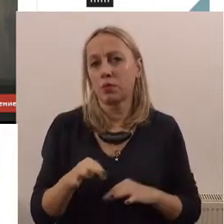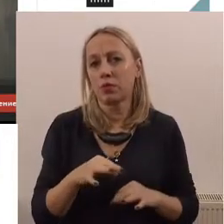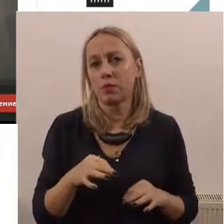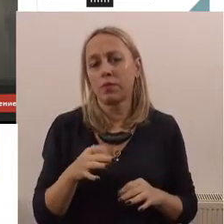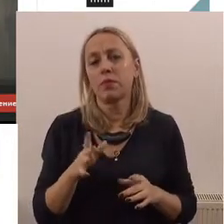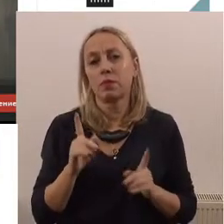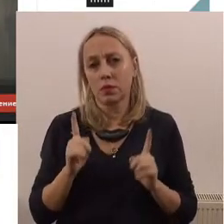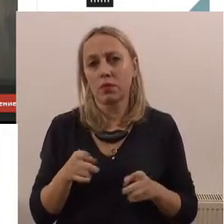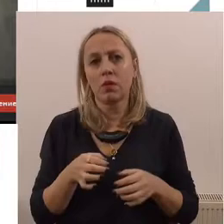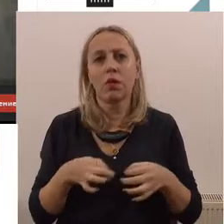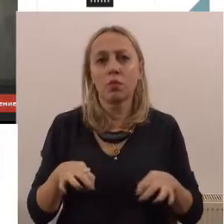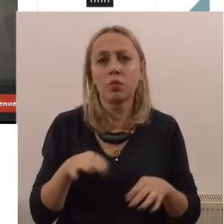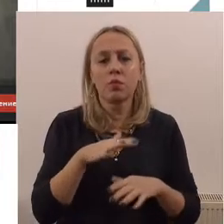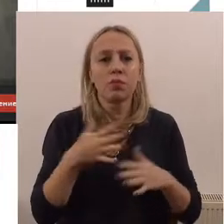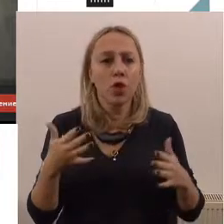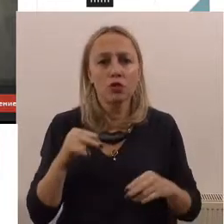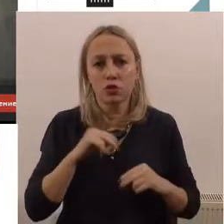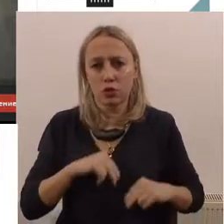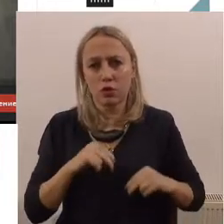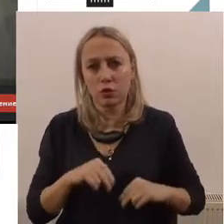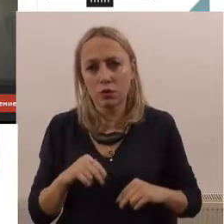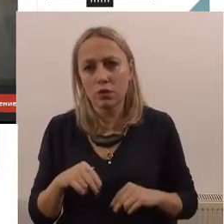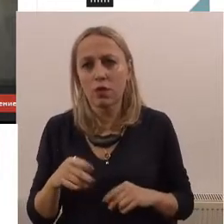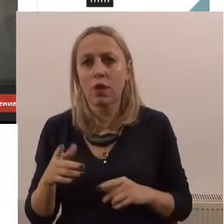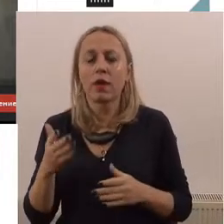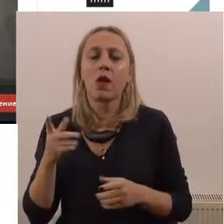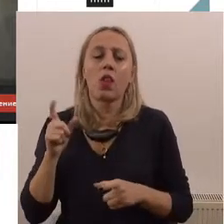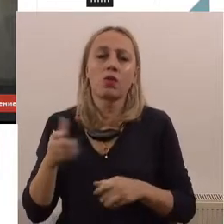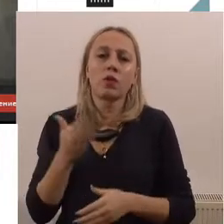2016 devoted exactly to this.